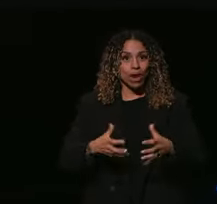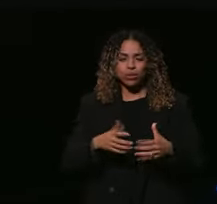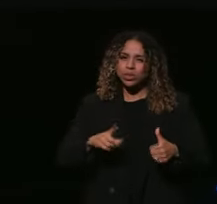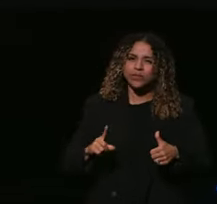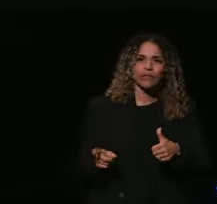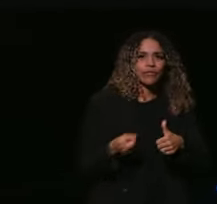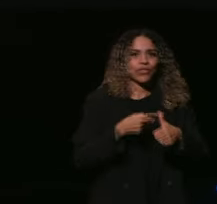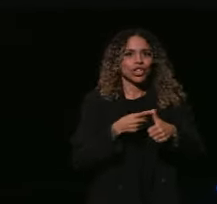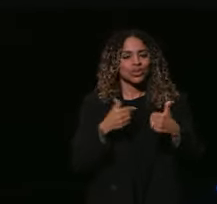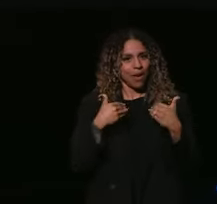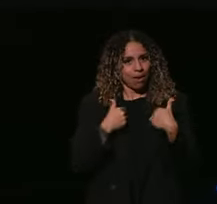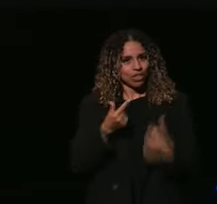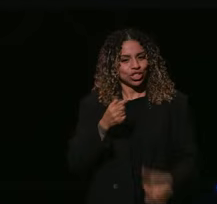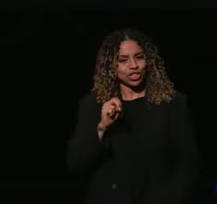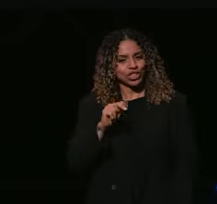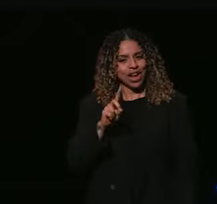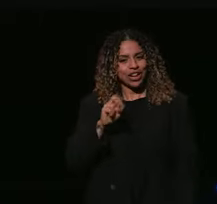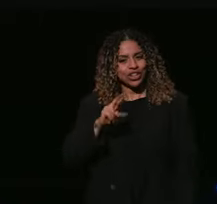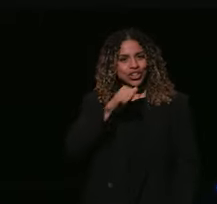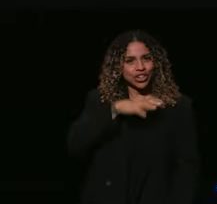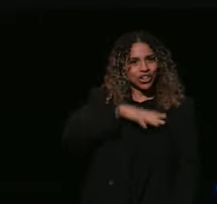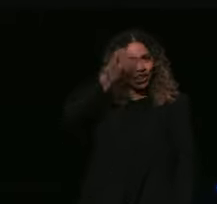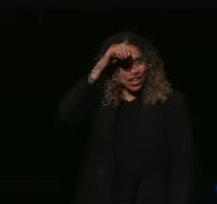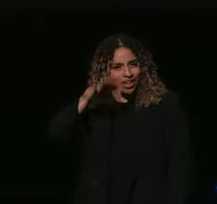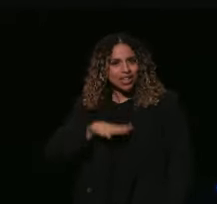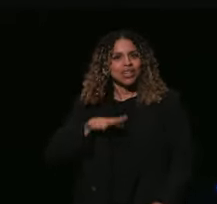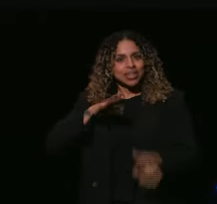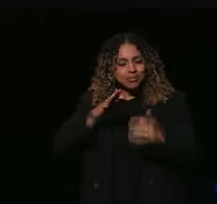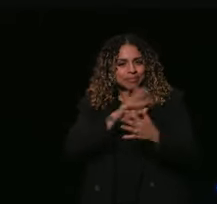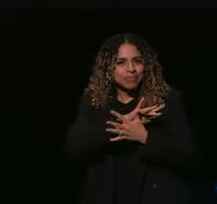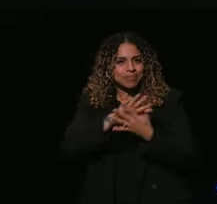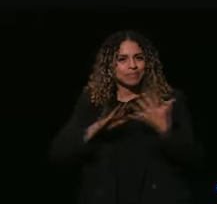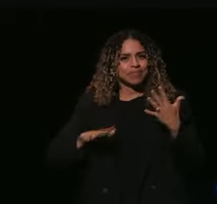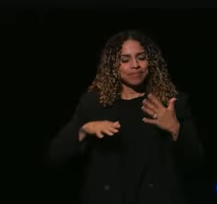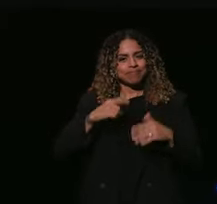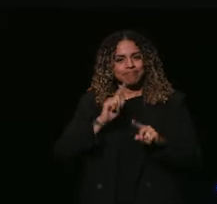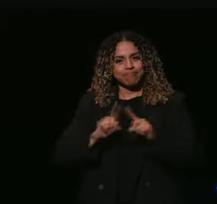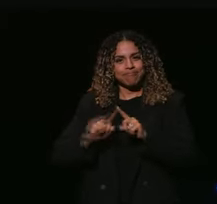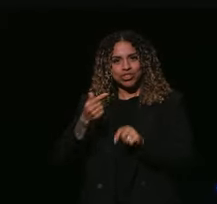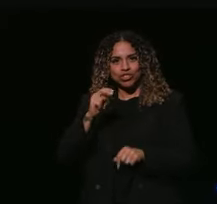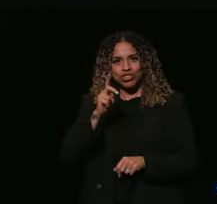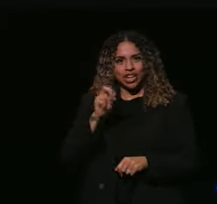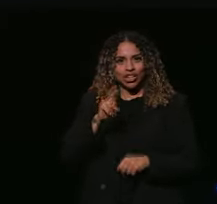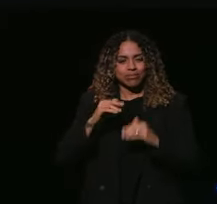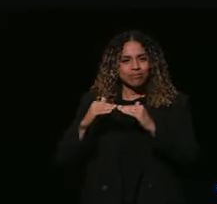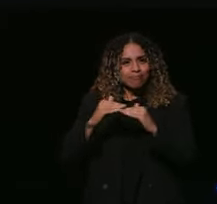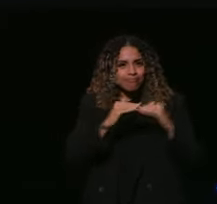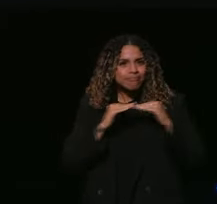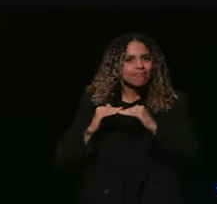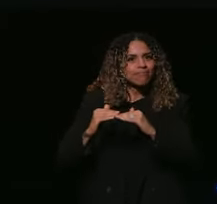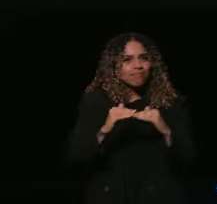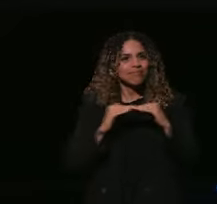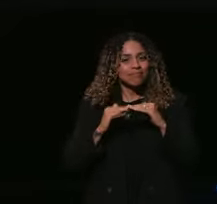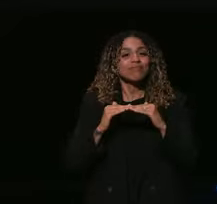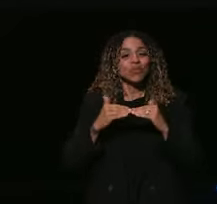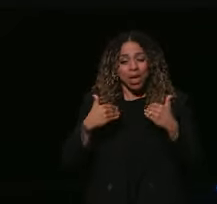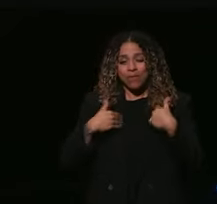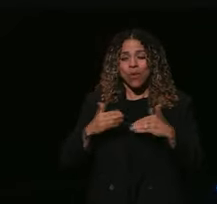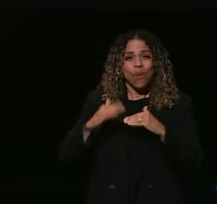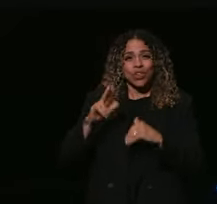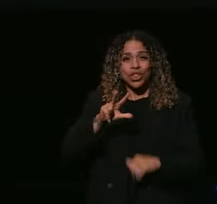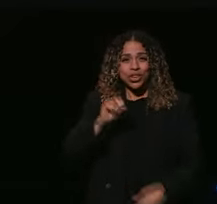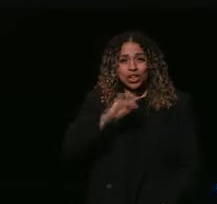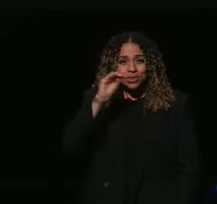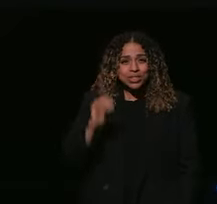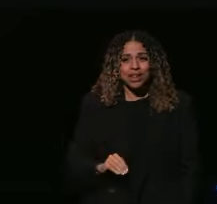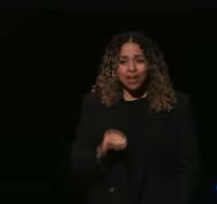to reach gender parity, and with over 30% international members today. And we will keep on